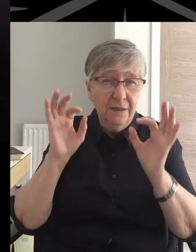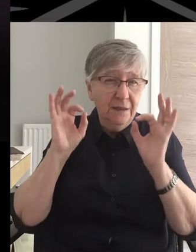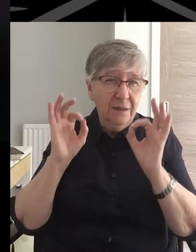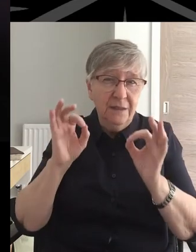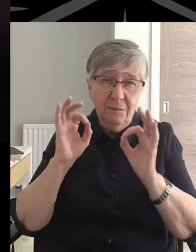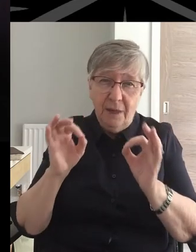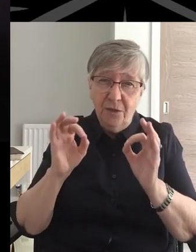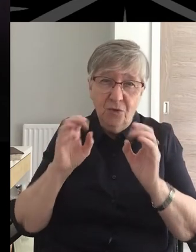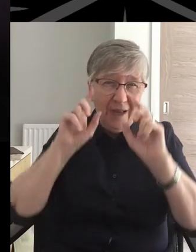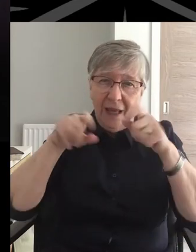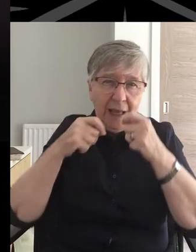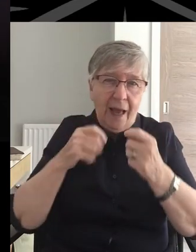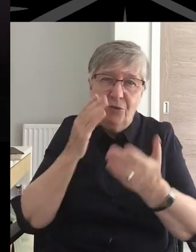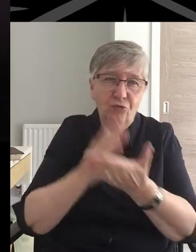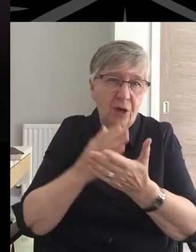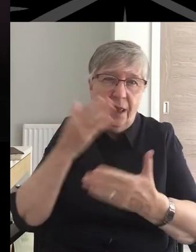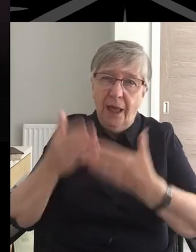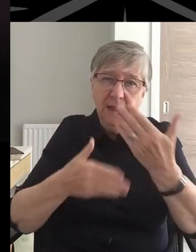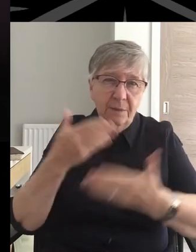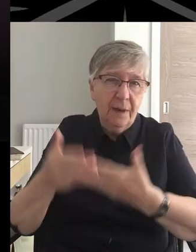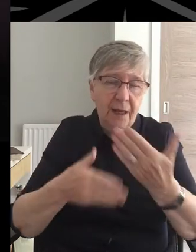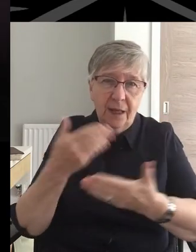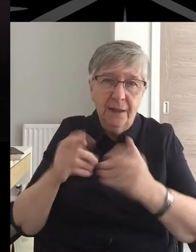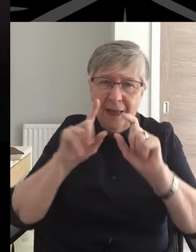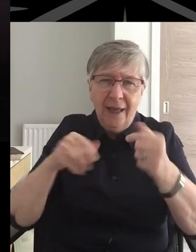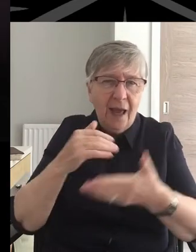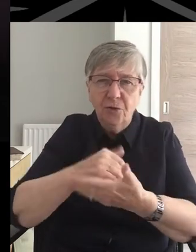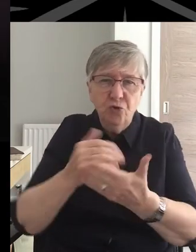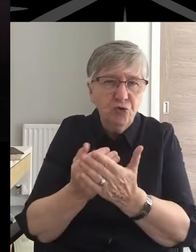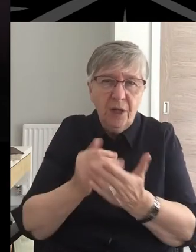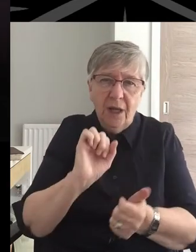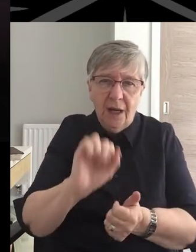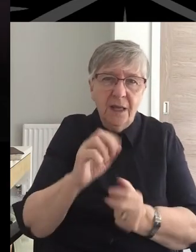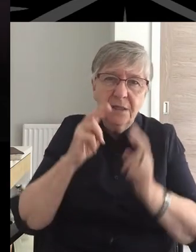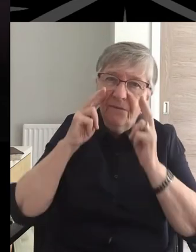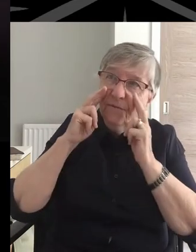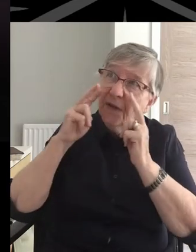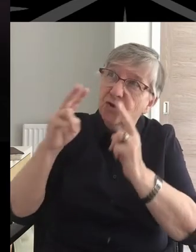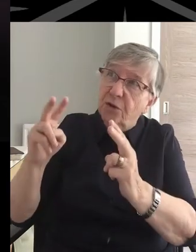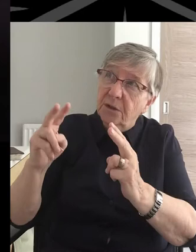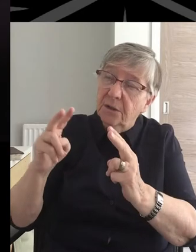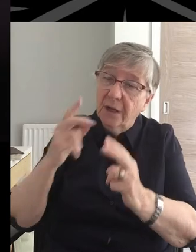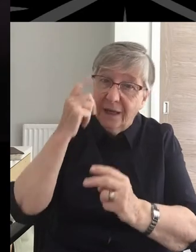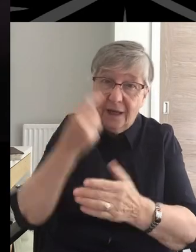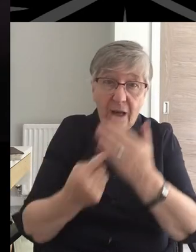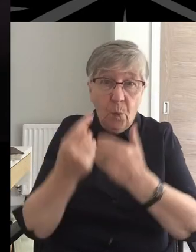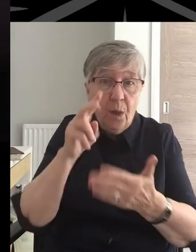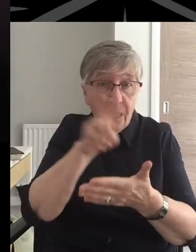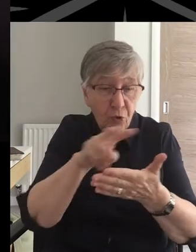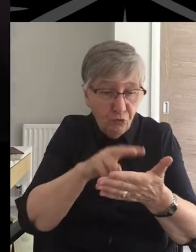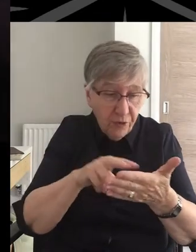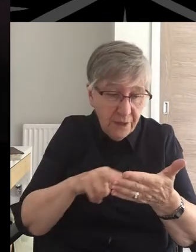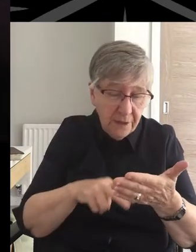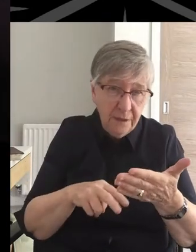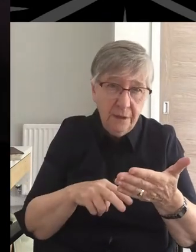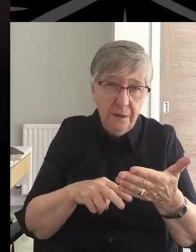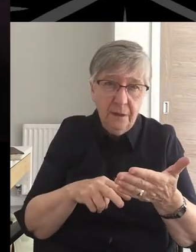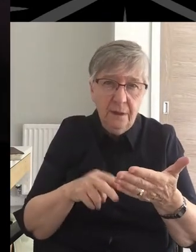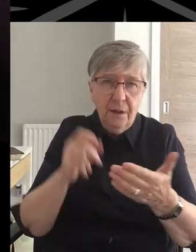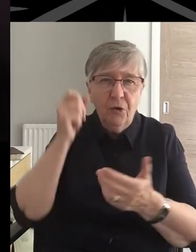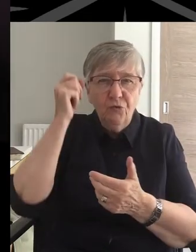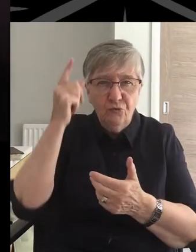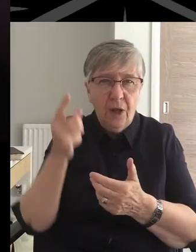inexplicable. And we cannot share in the vision that he saw. We can only read the description, very well aware of